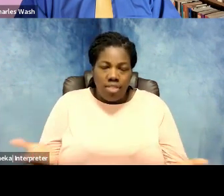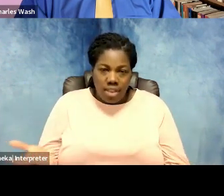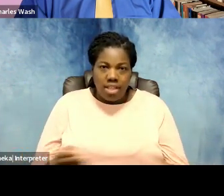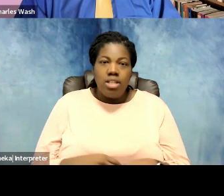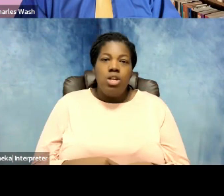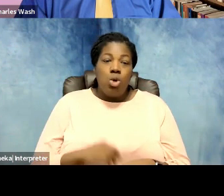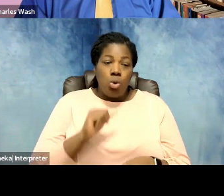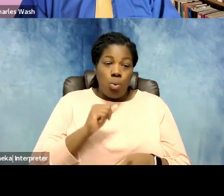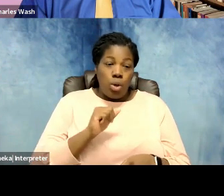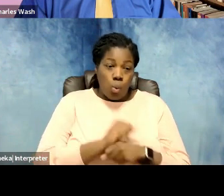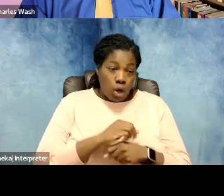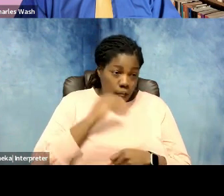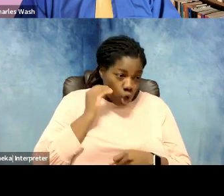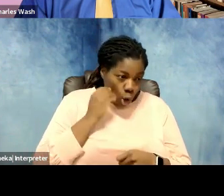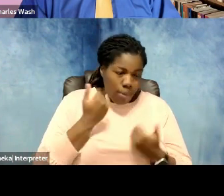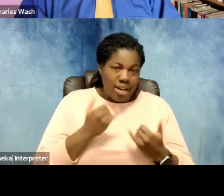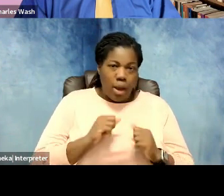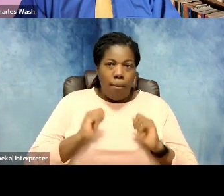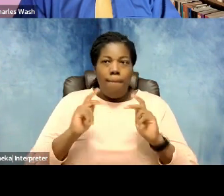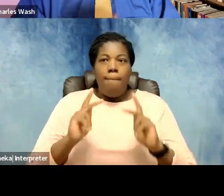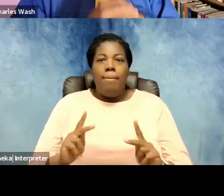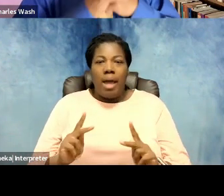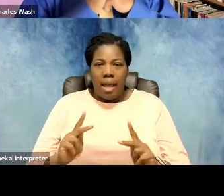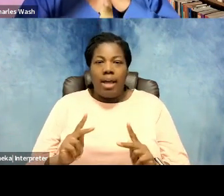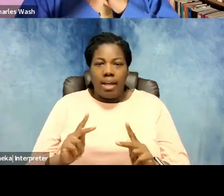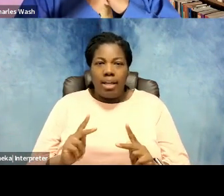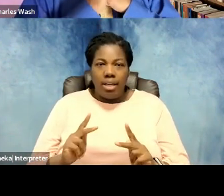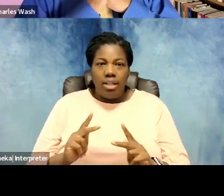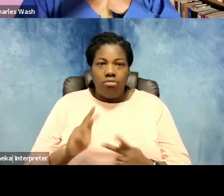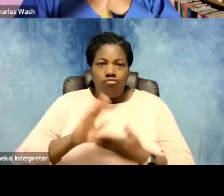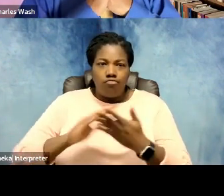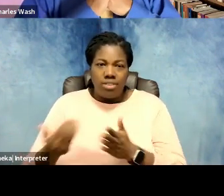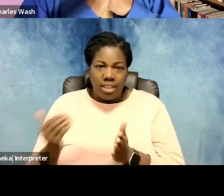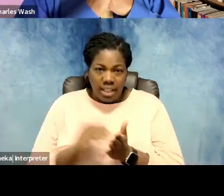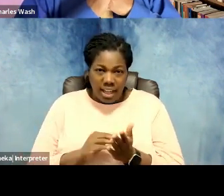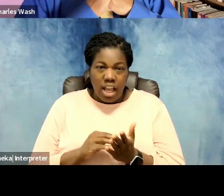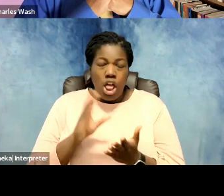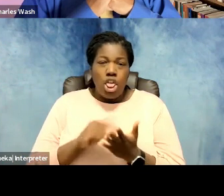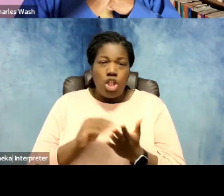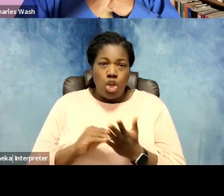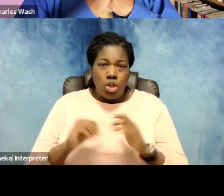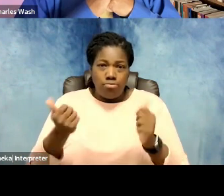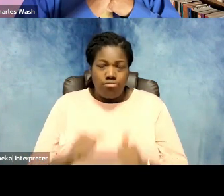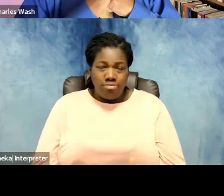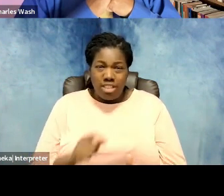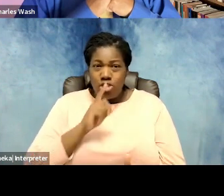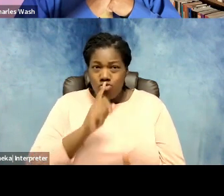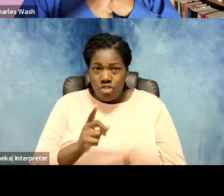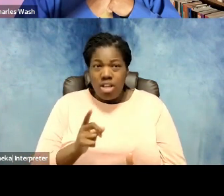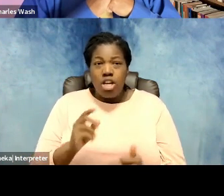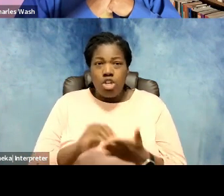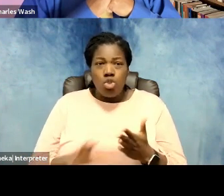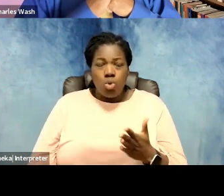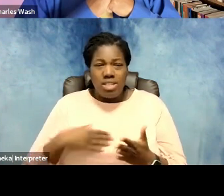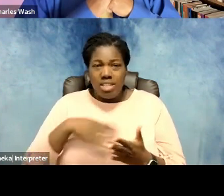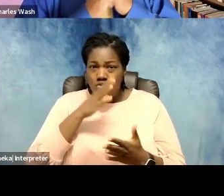environment. And our community is struggling. Like, the learning loss is real, particularly for students of rural